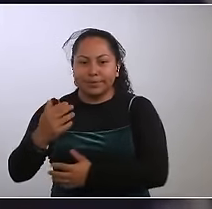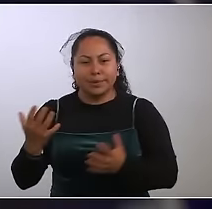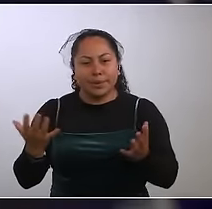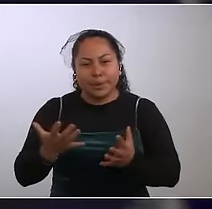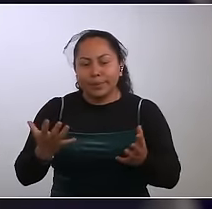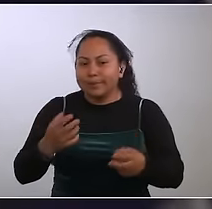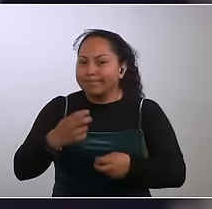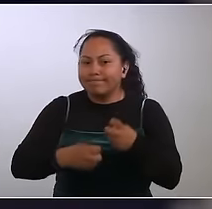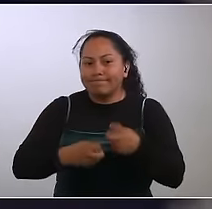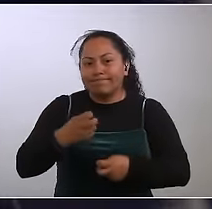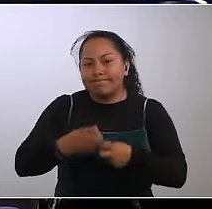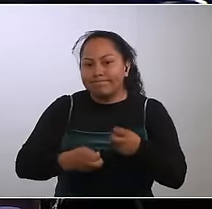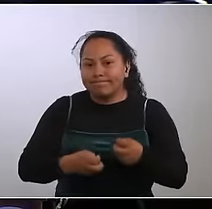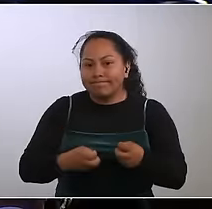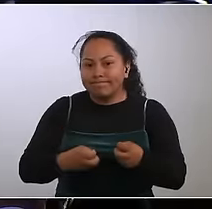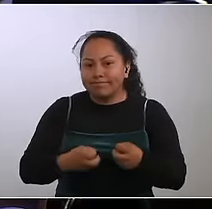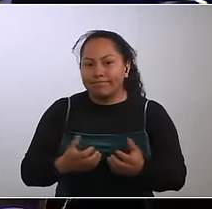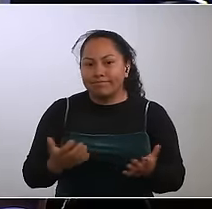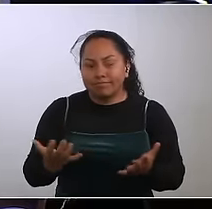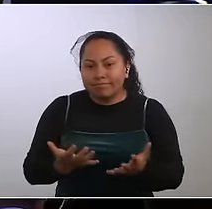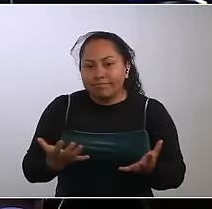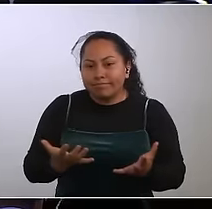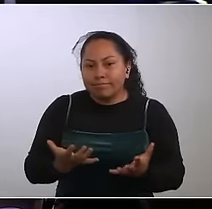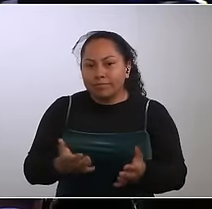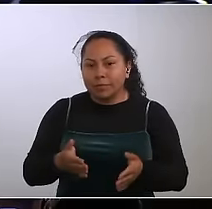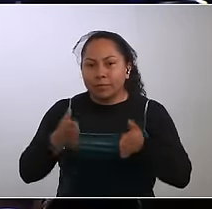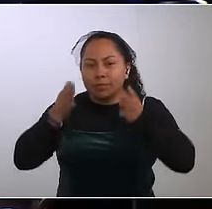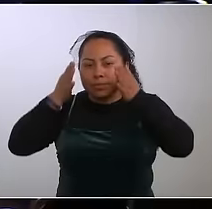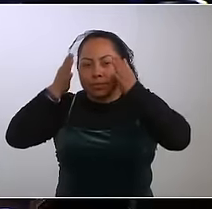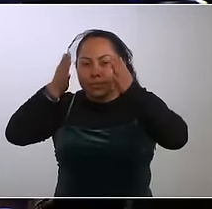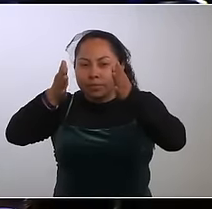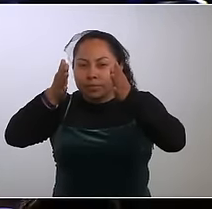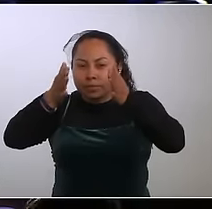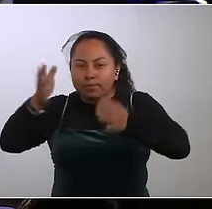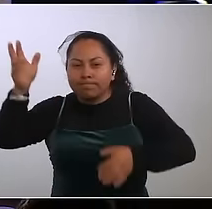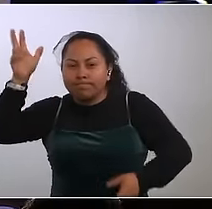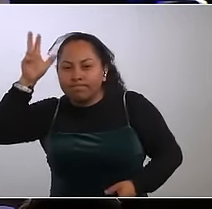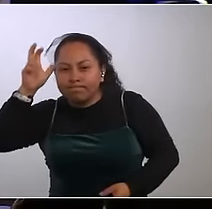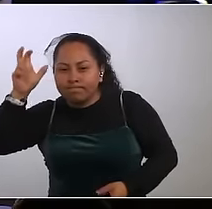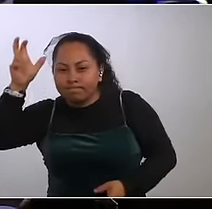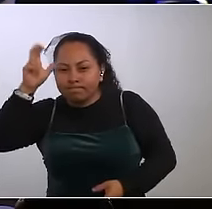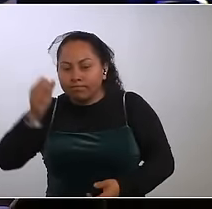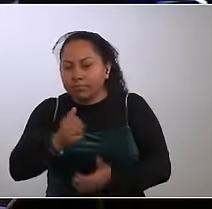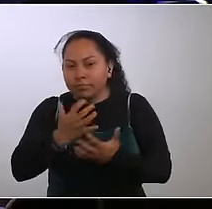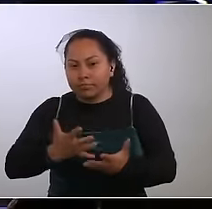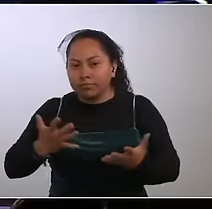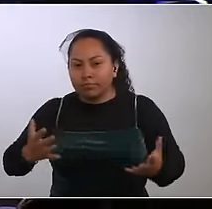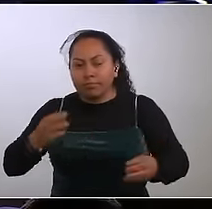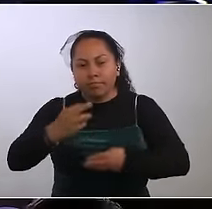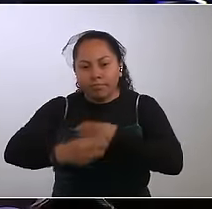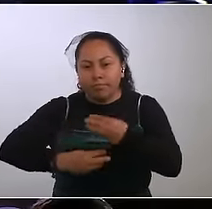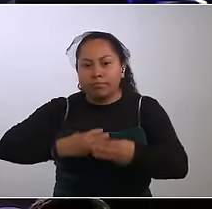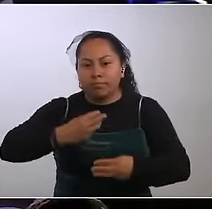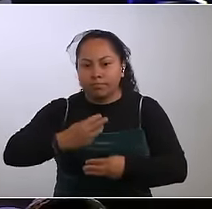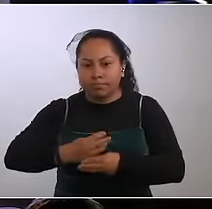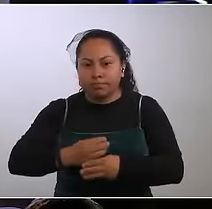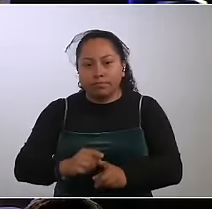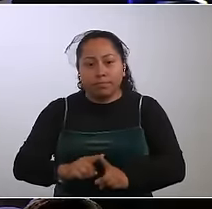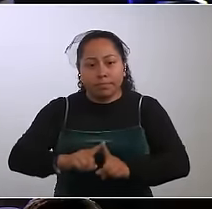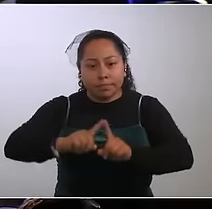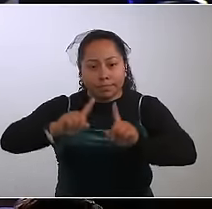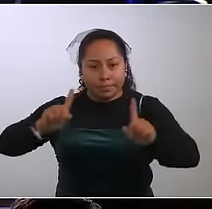that everybody focuses on the evil in this world. Que todos se enfocan en el mal de este mundo. But there was a remnant, pero